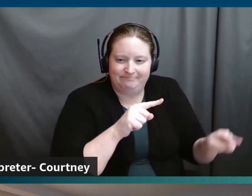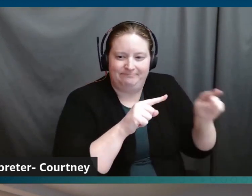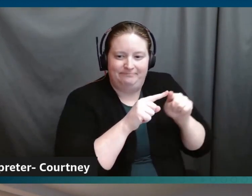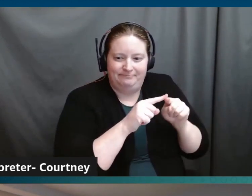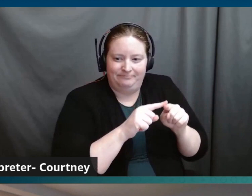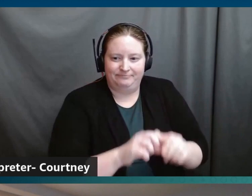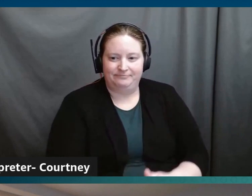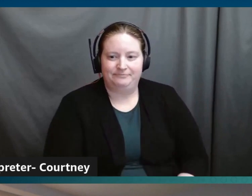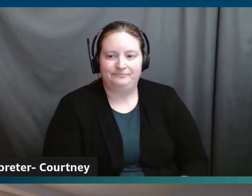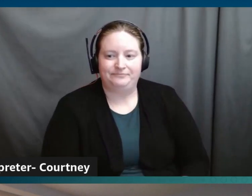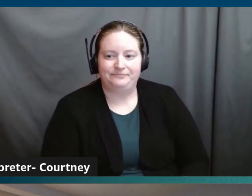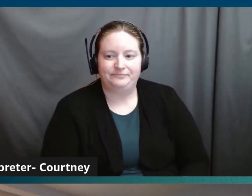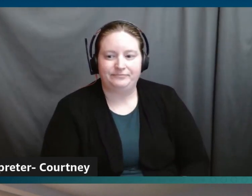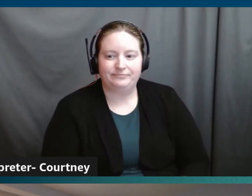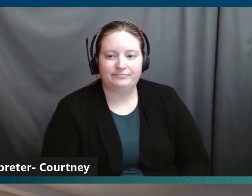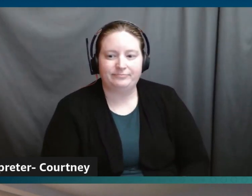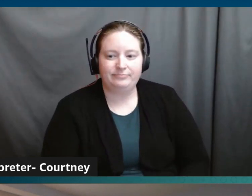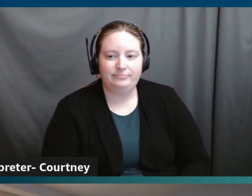All right.